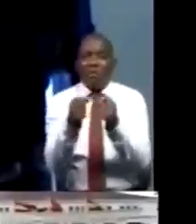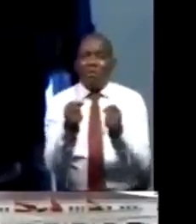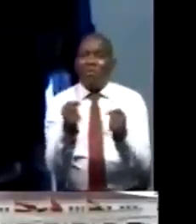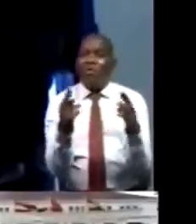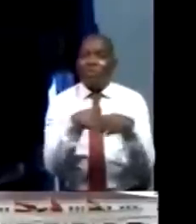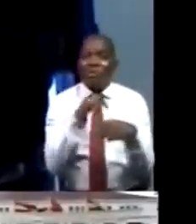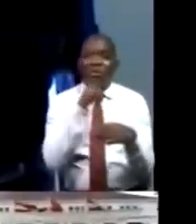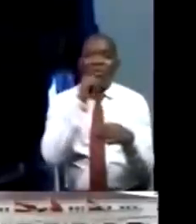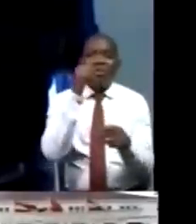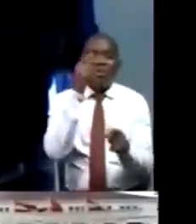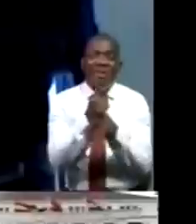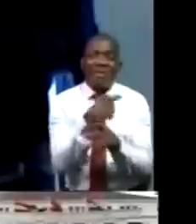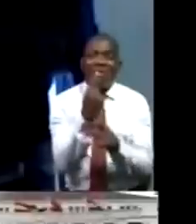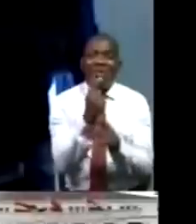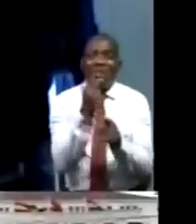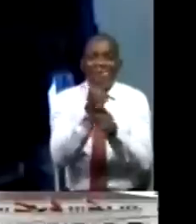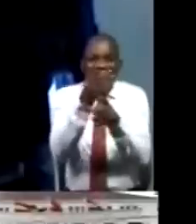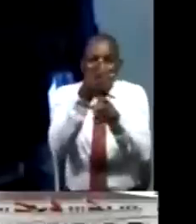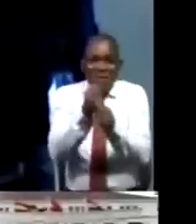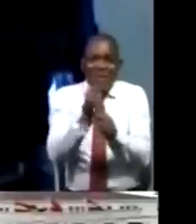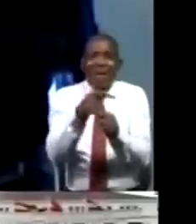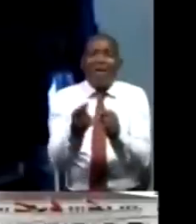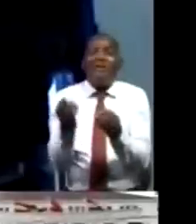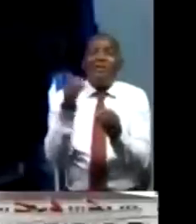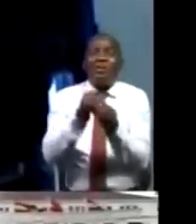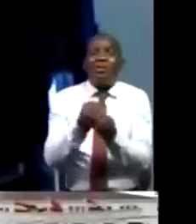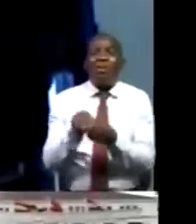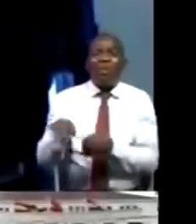include the summary. It should include the